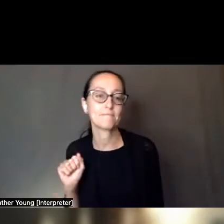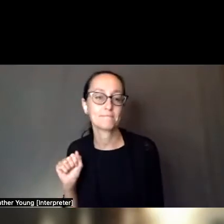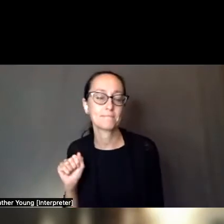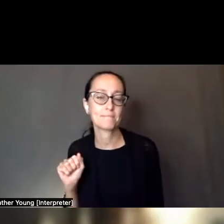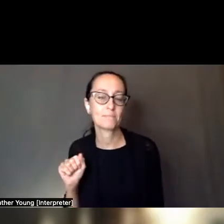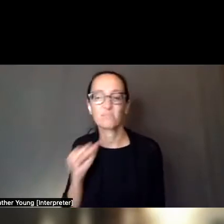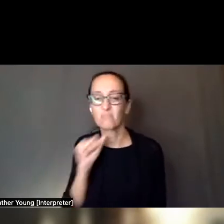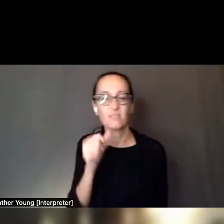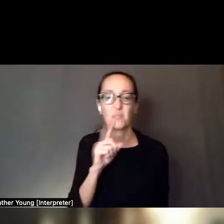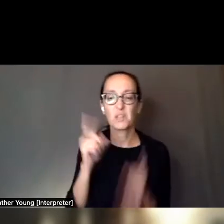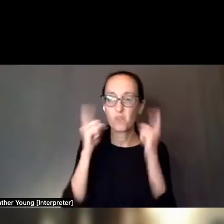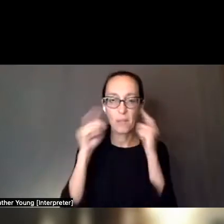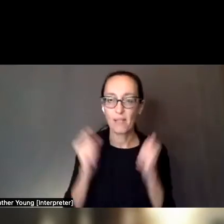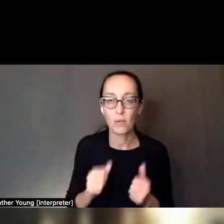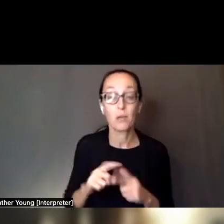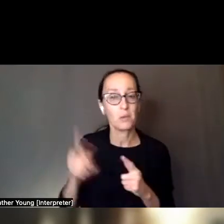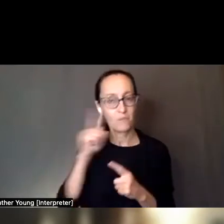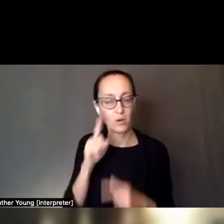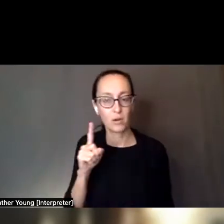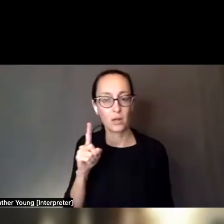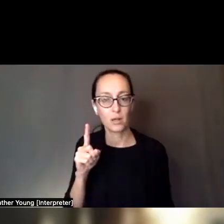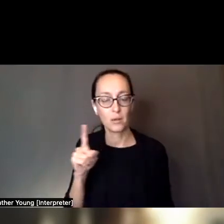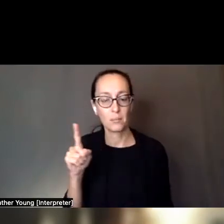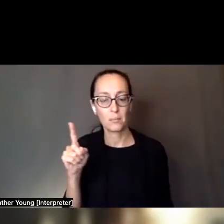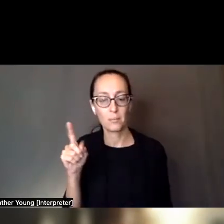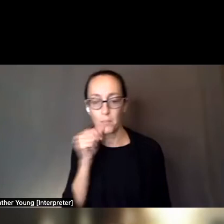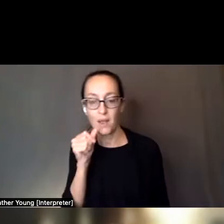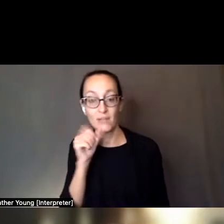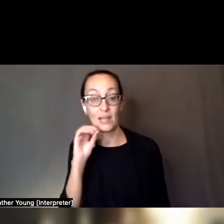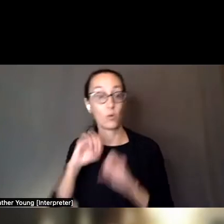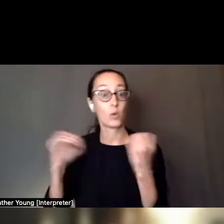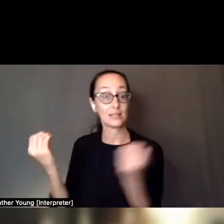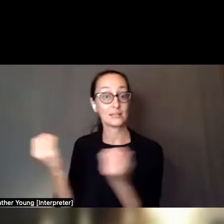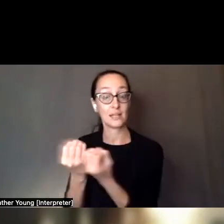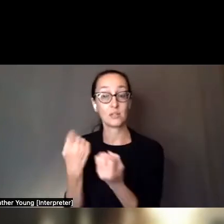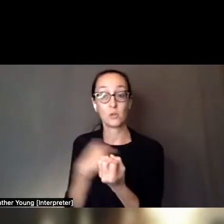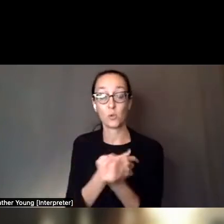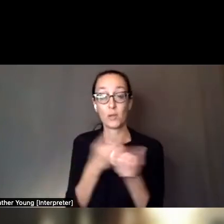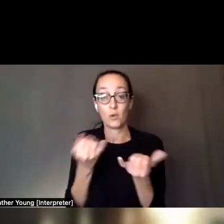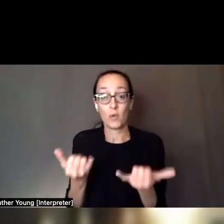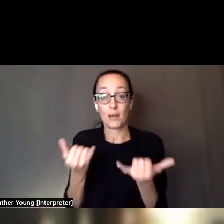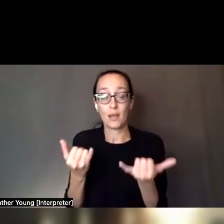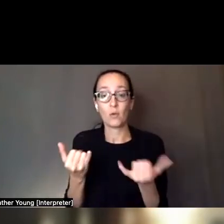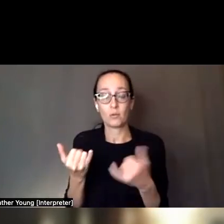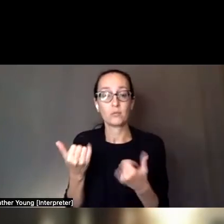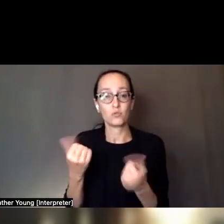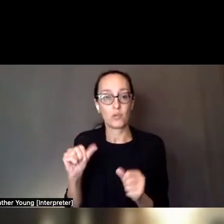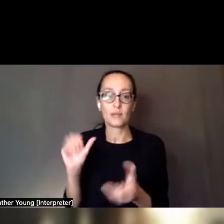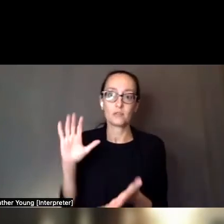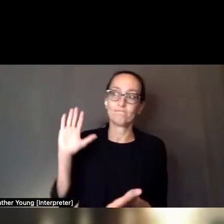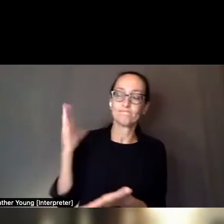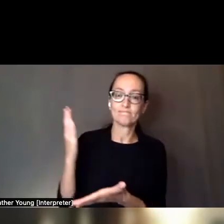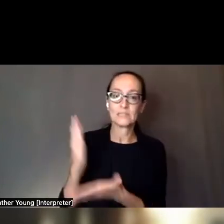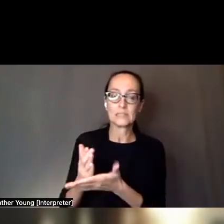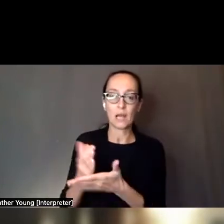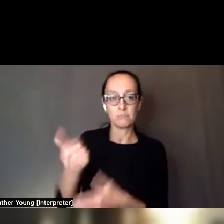for bilaterals, but for private. And organizationally, we are working to eliminate those, and it